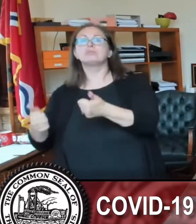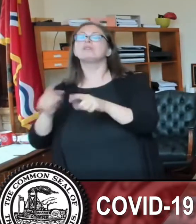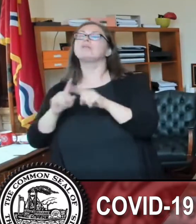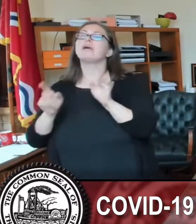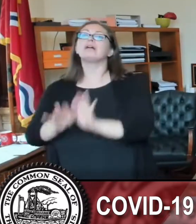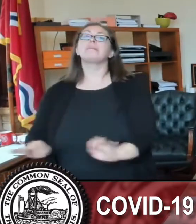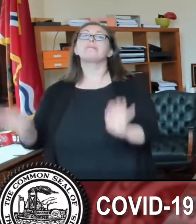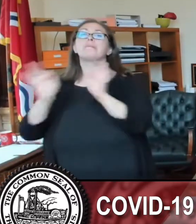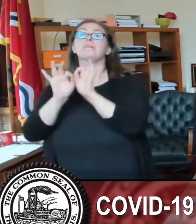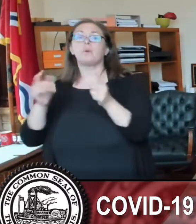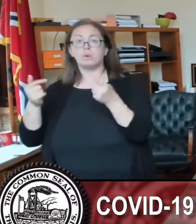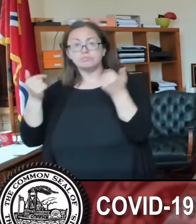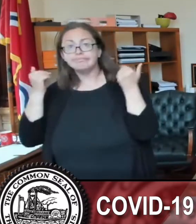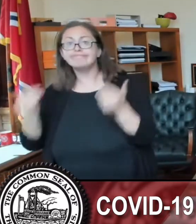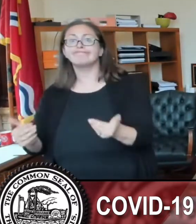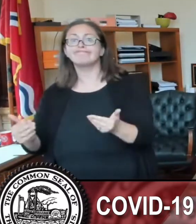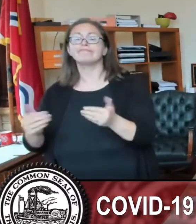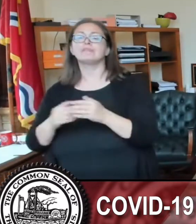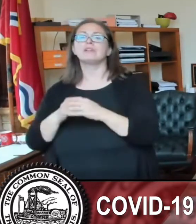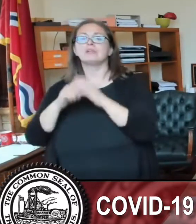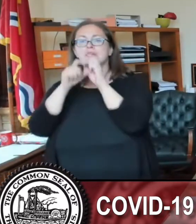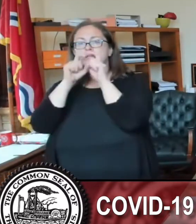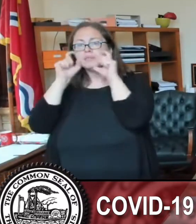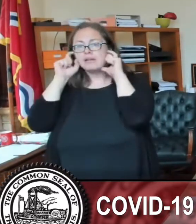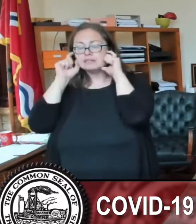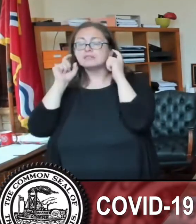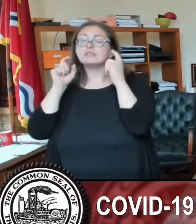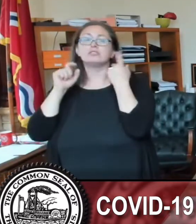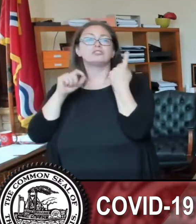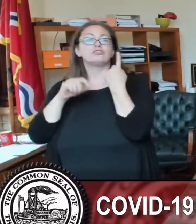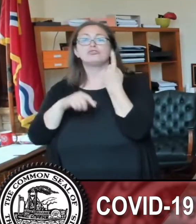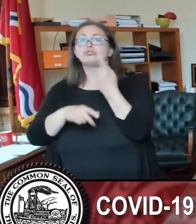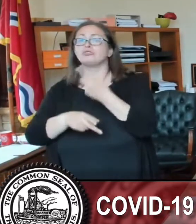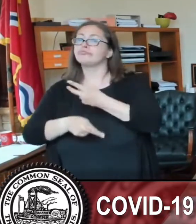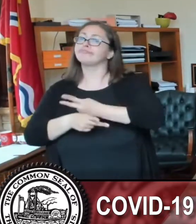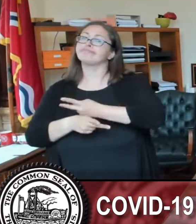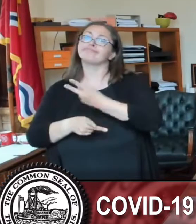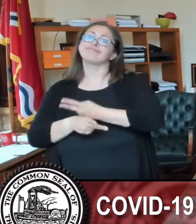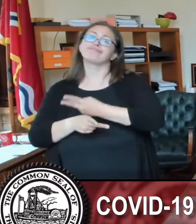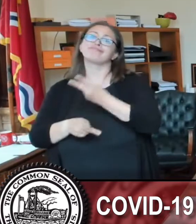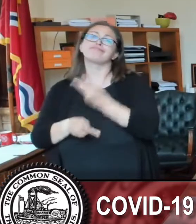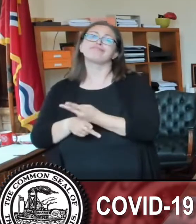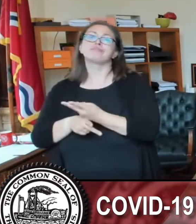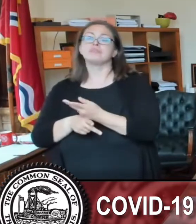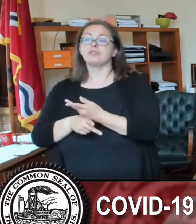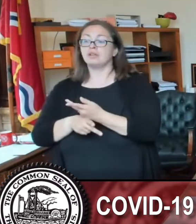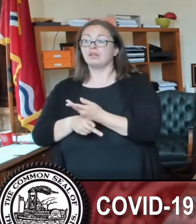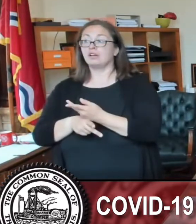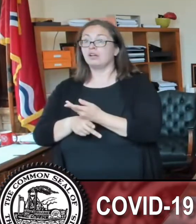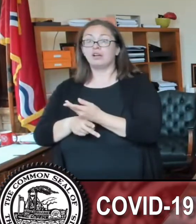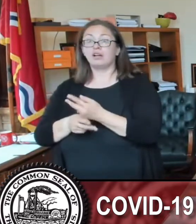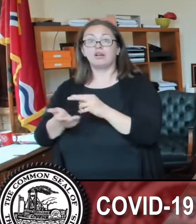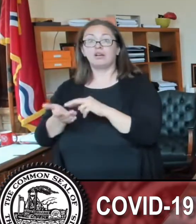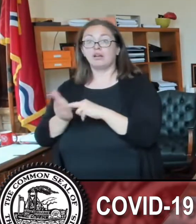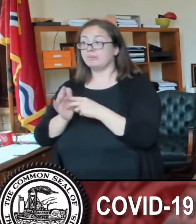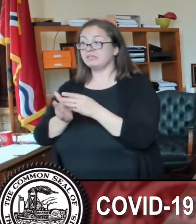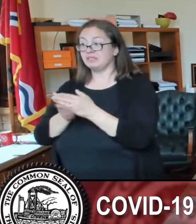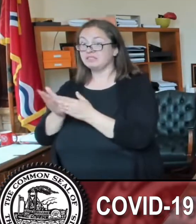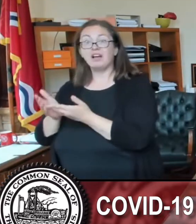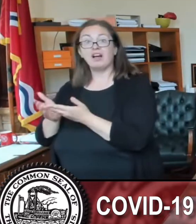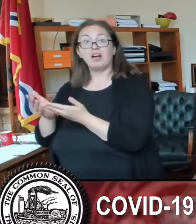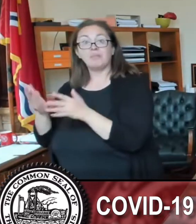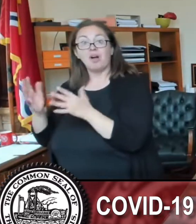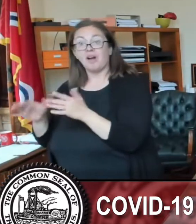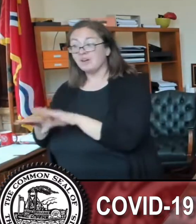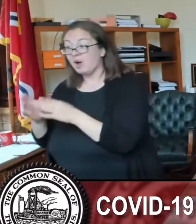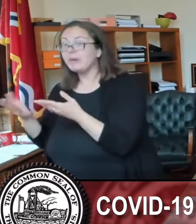important that you do it. And it's just a precaution. We don't want to have to pull back on reopening. On